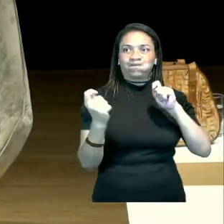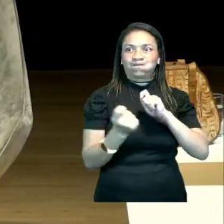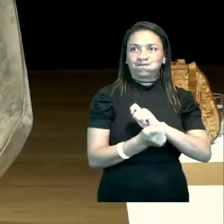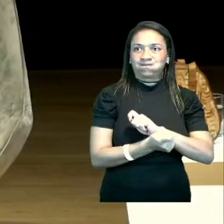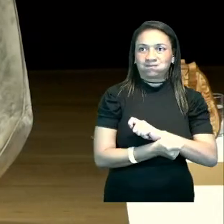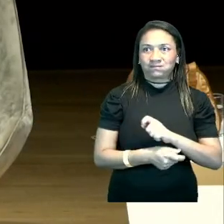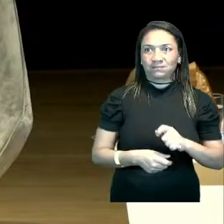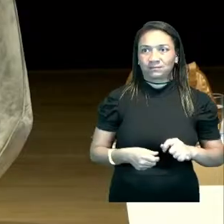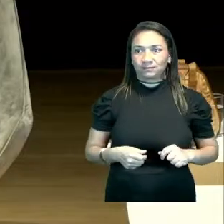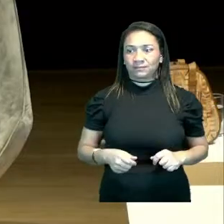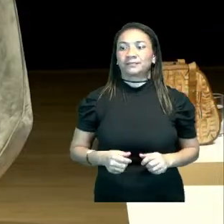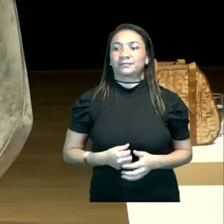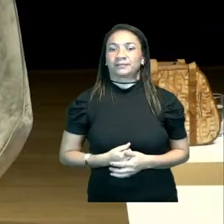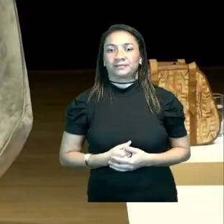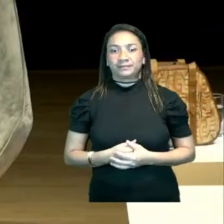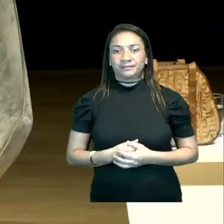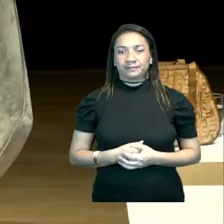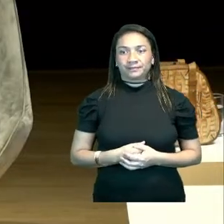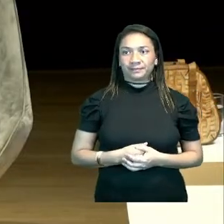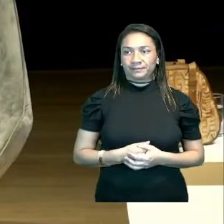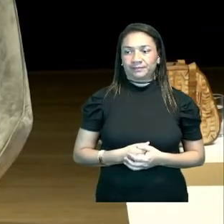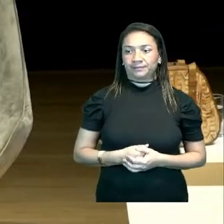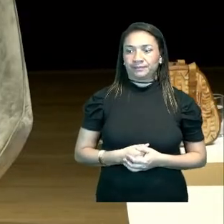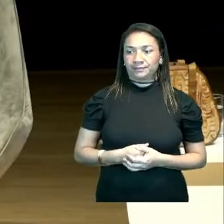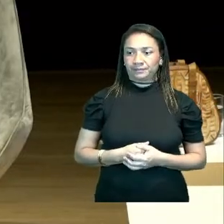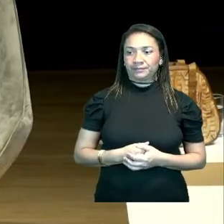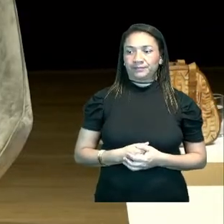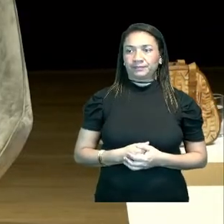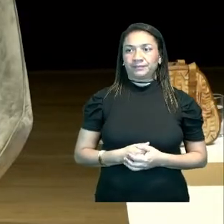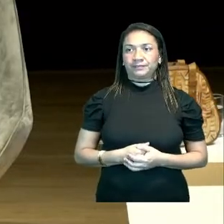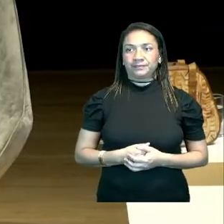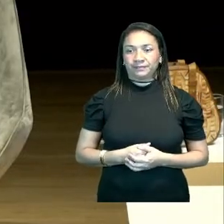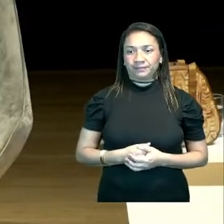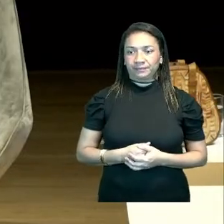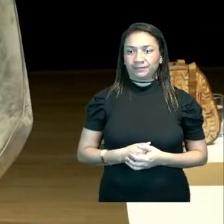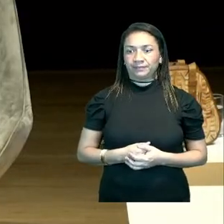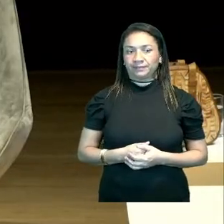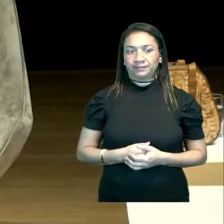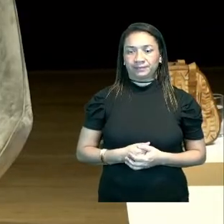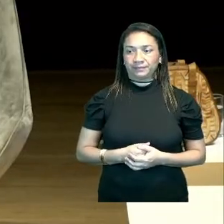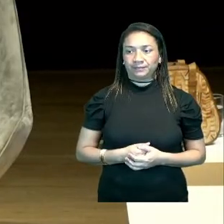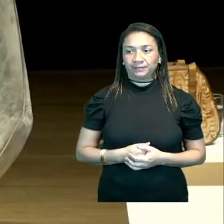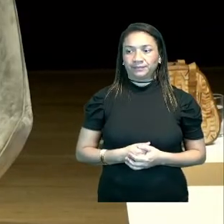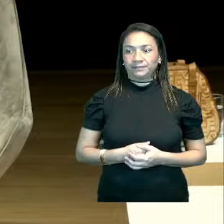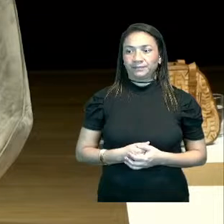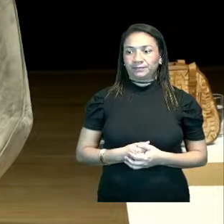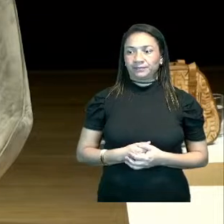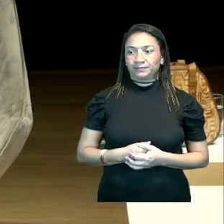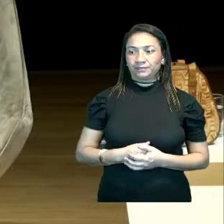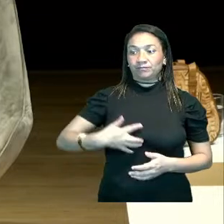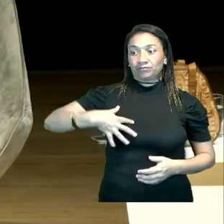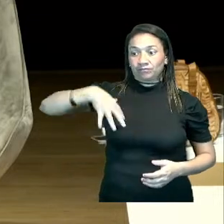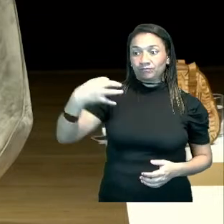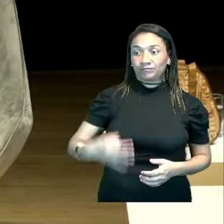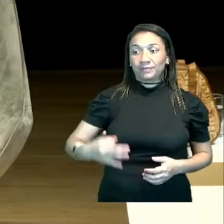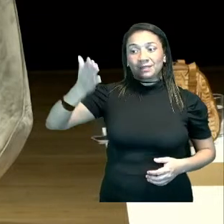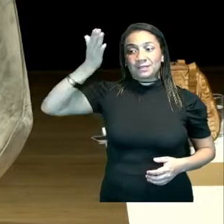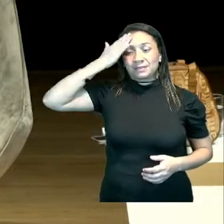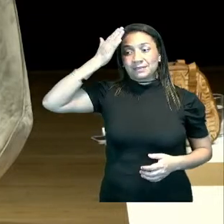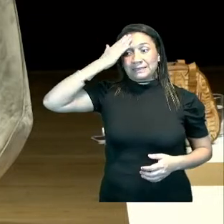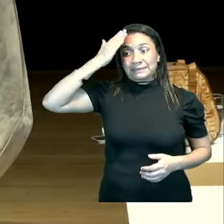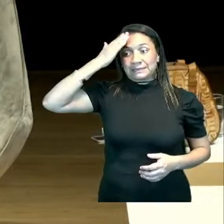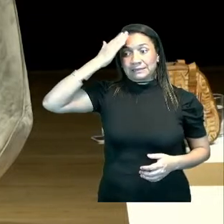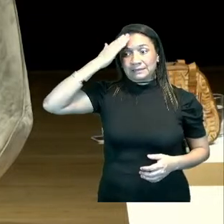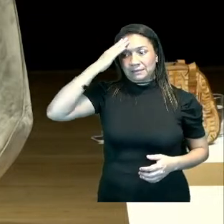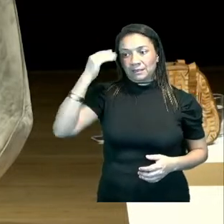I'm a bit of an outsider on this panel because I'm not the practicing artist. I